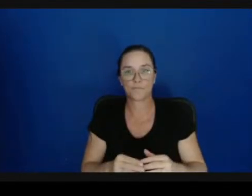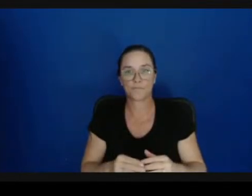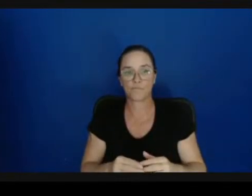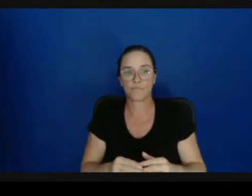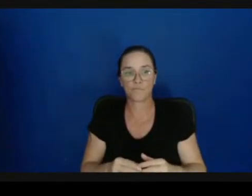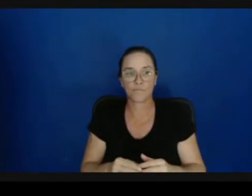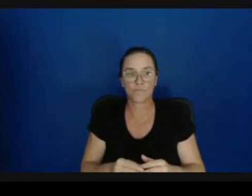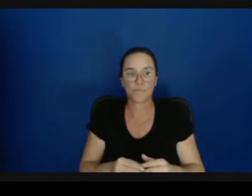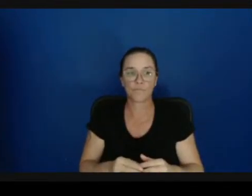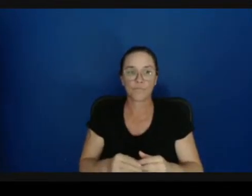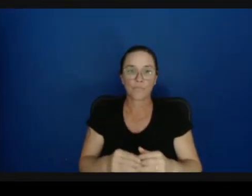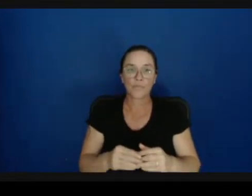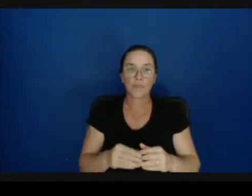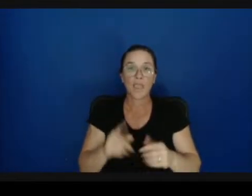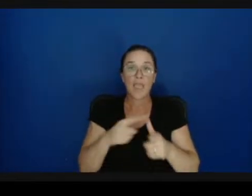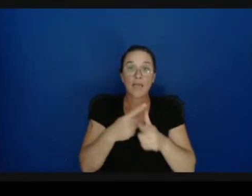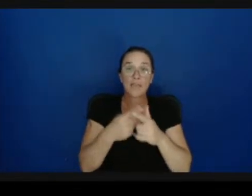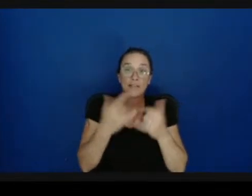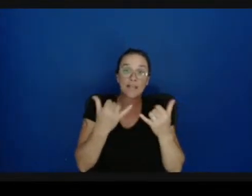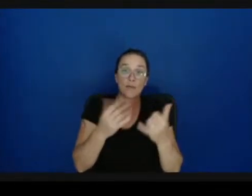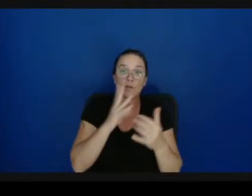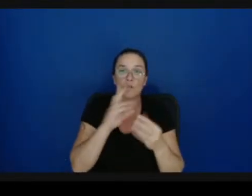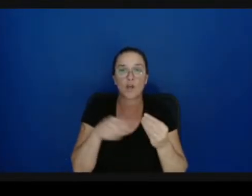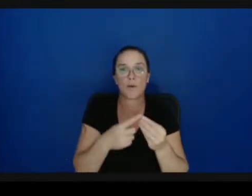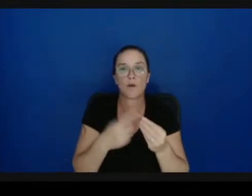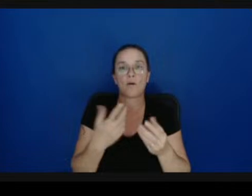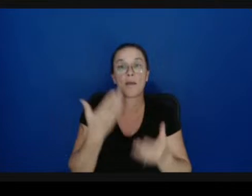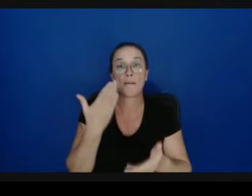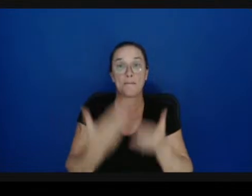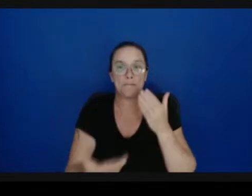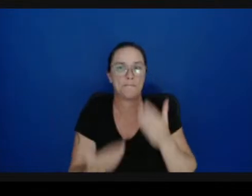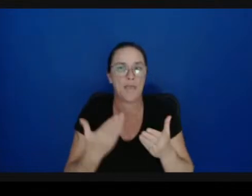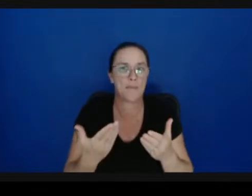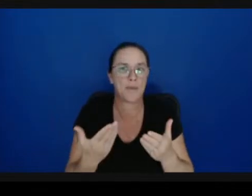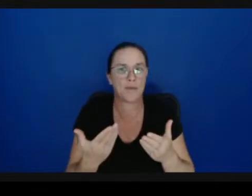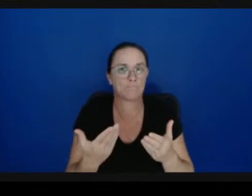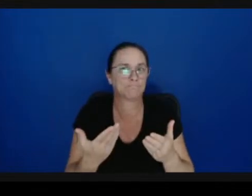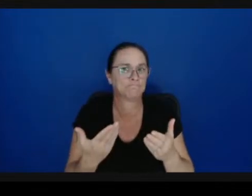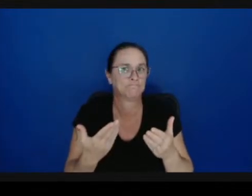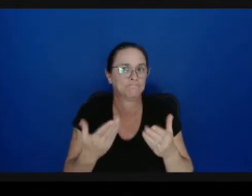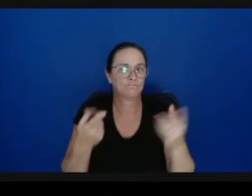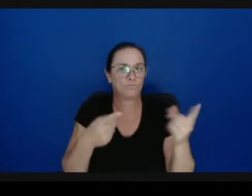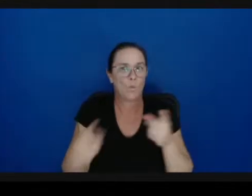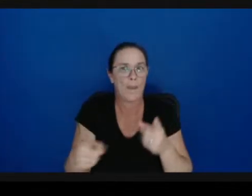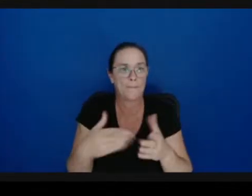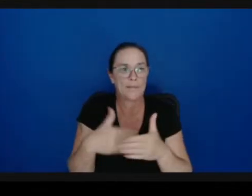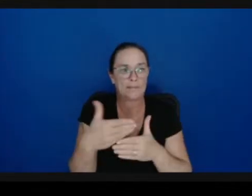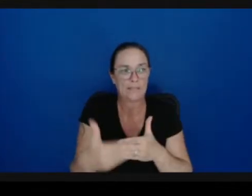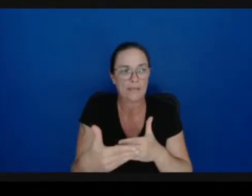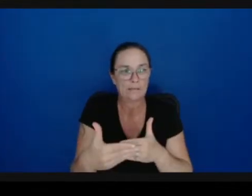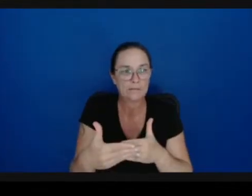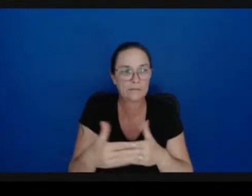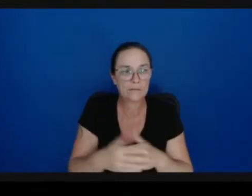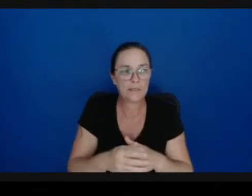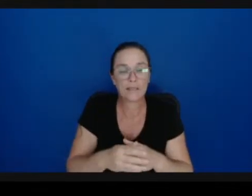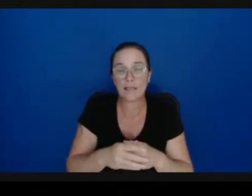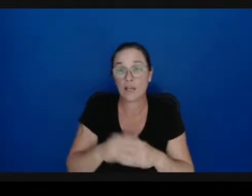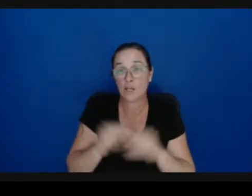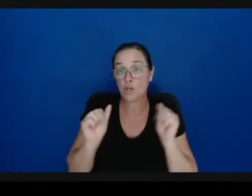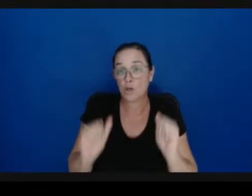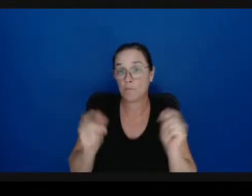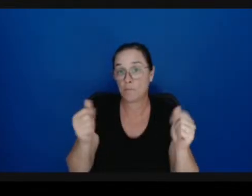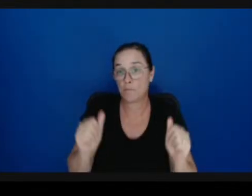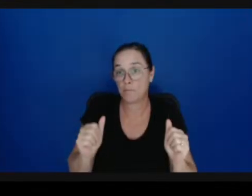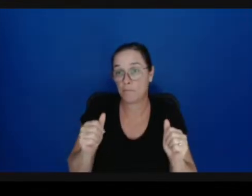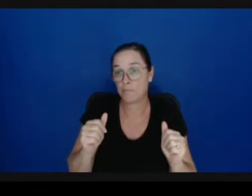of what might actually happen next, right? Could there be like a long-lasting eruption like we had still in 2018? The